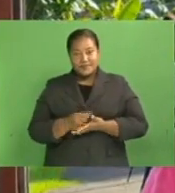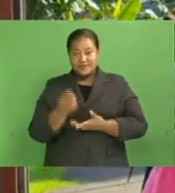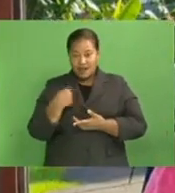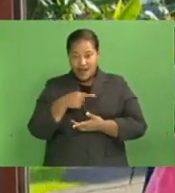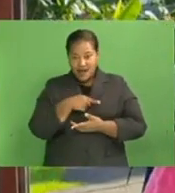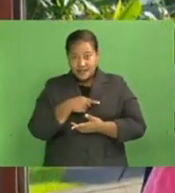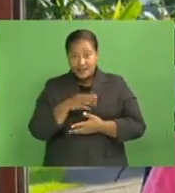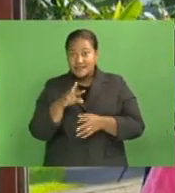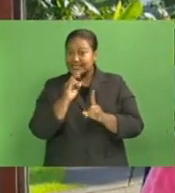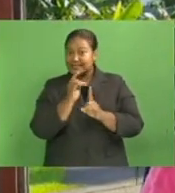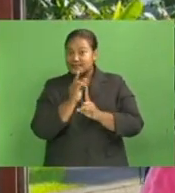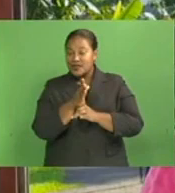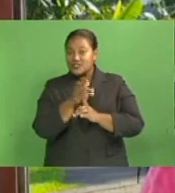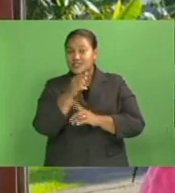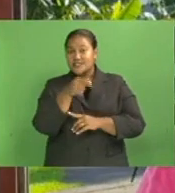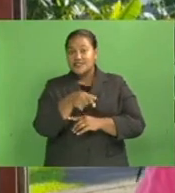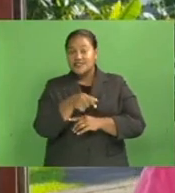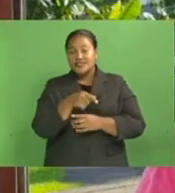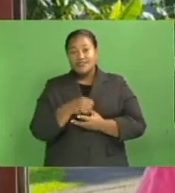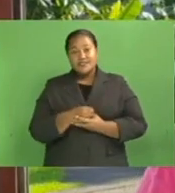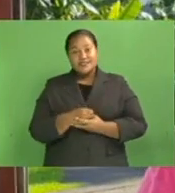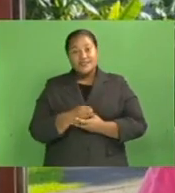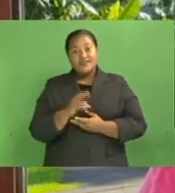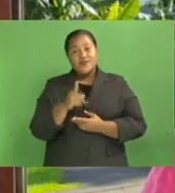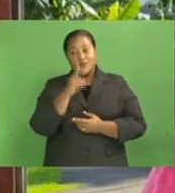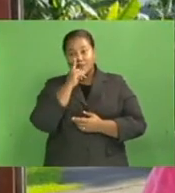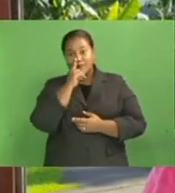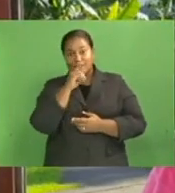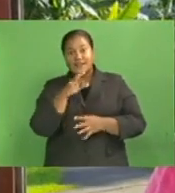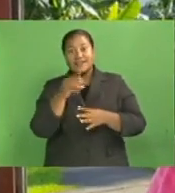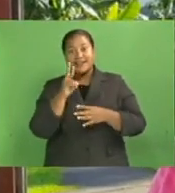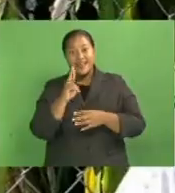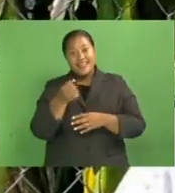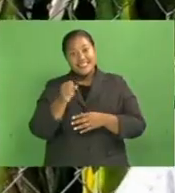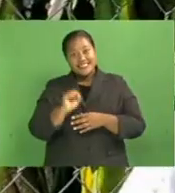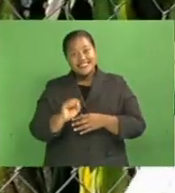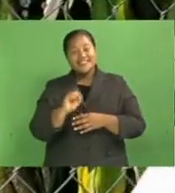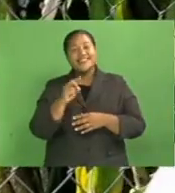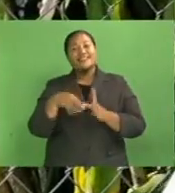us, especially for people who are still in need.